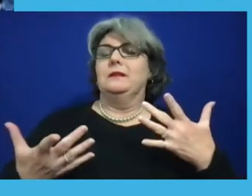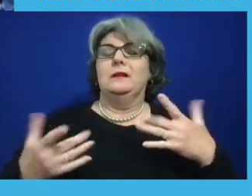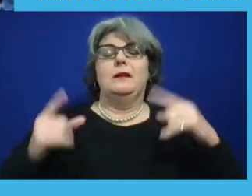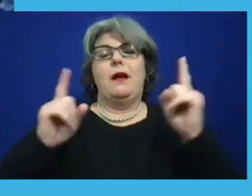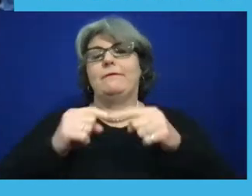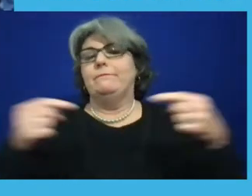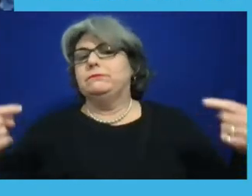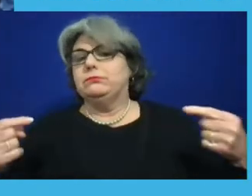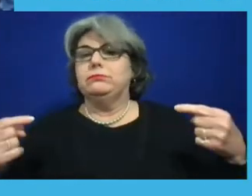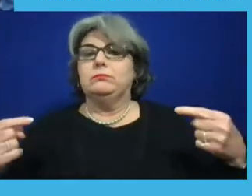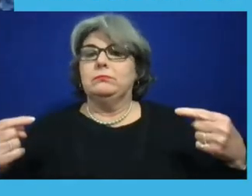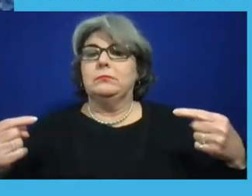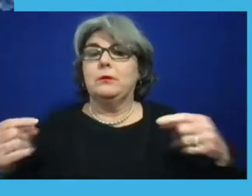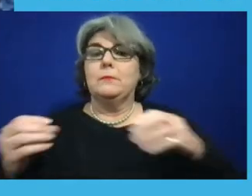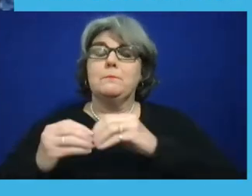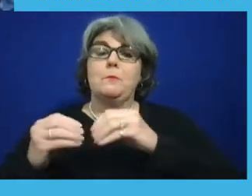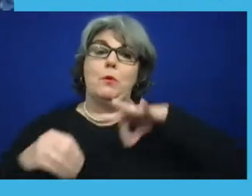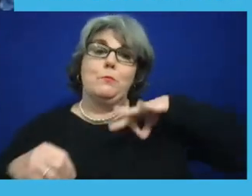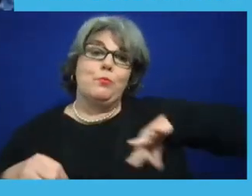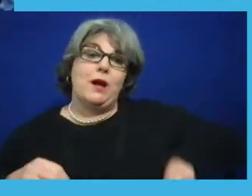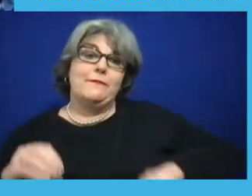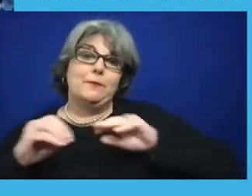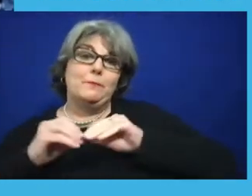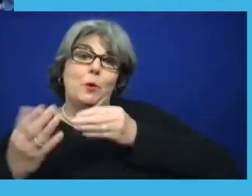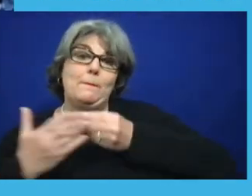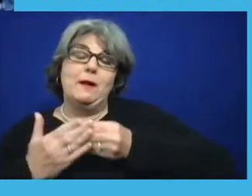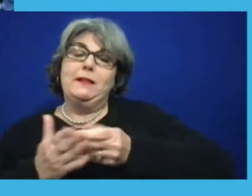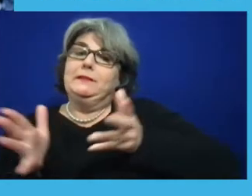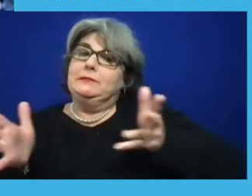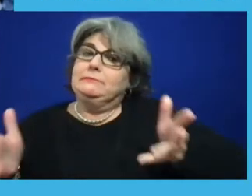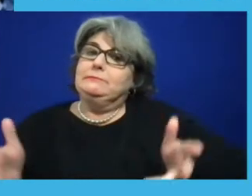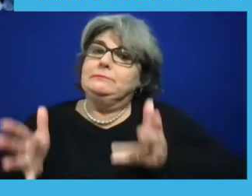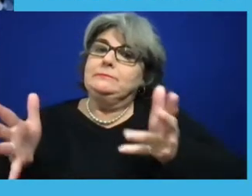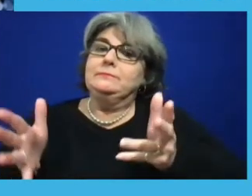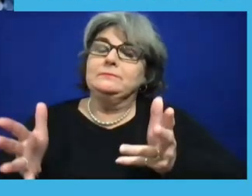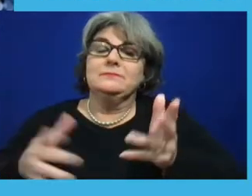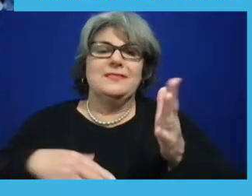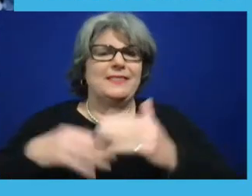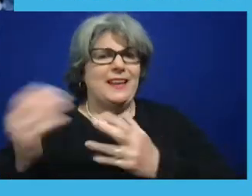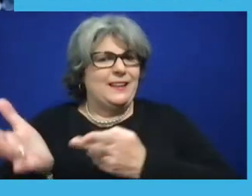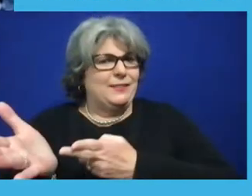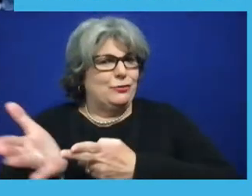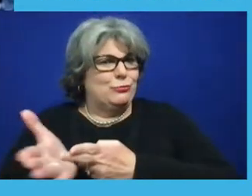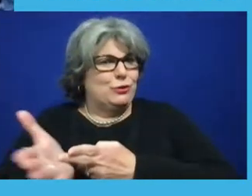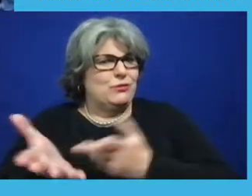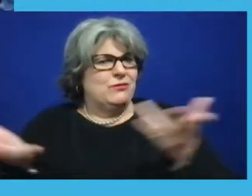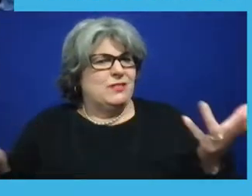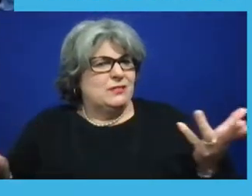on platforms that oftentimes find controversy and conflict more profitable